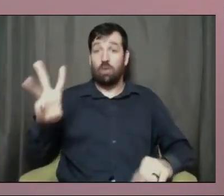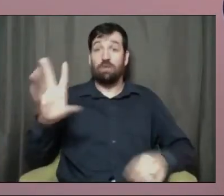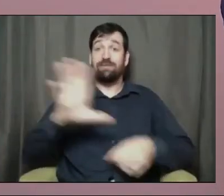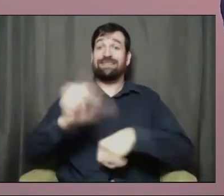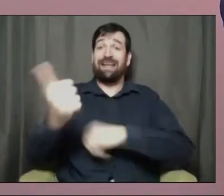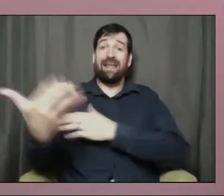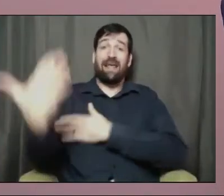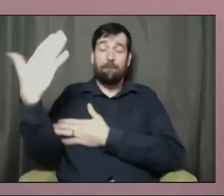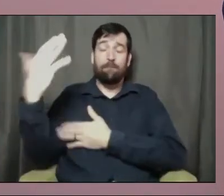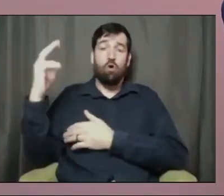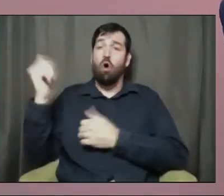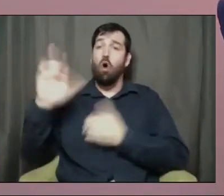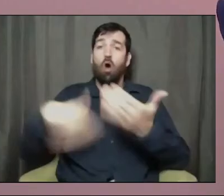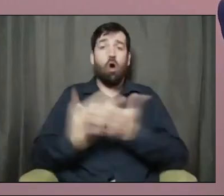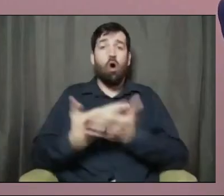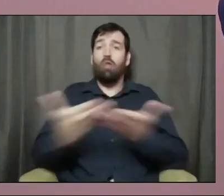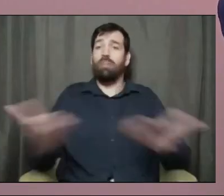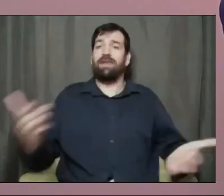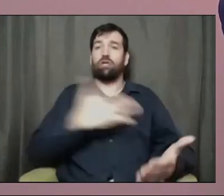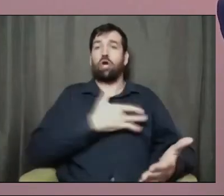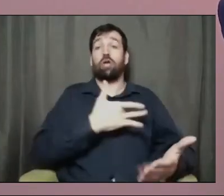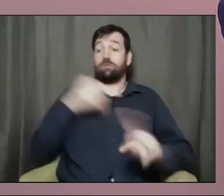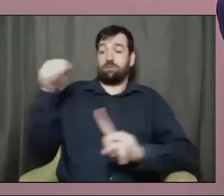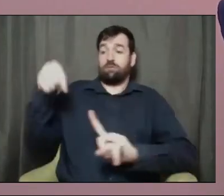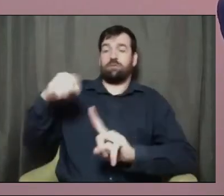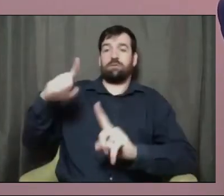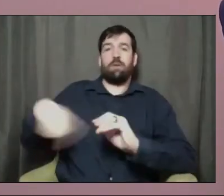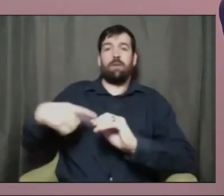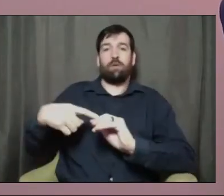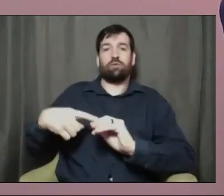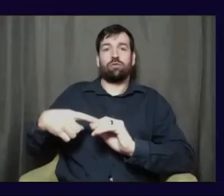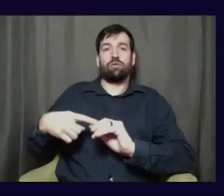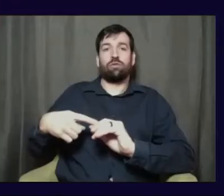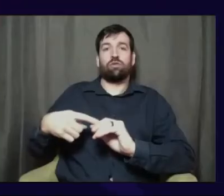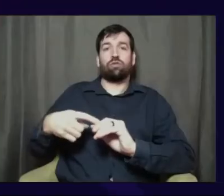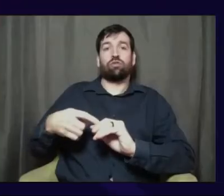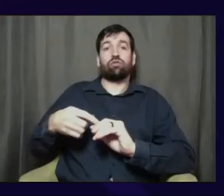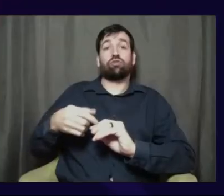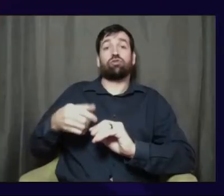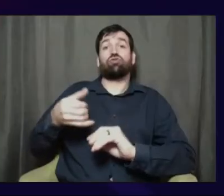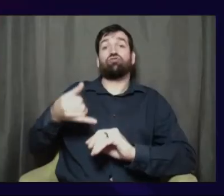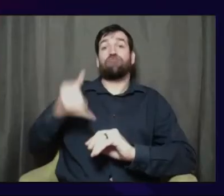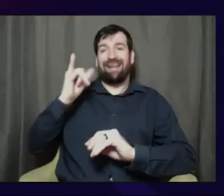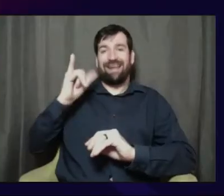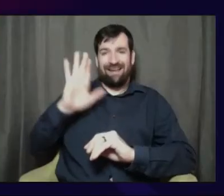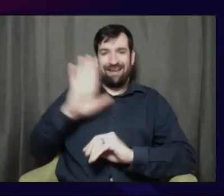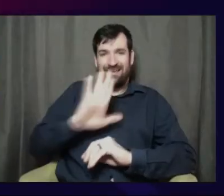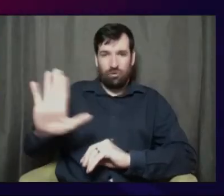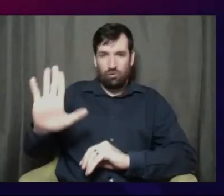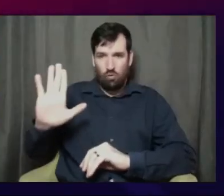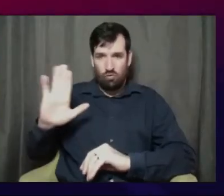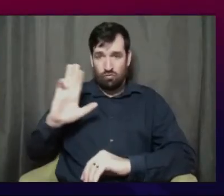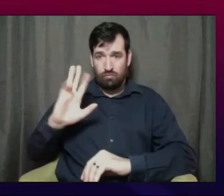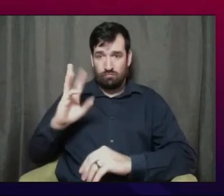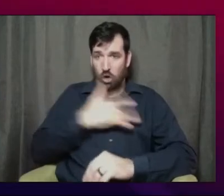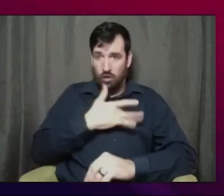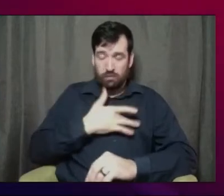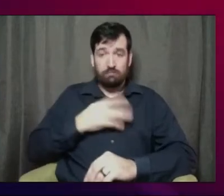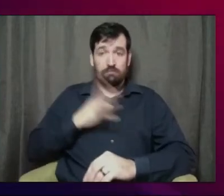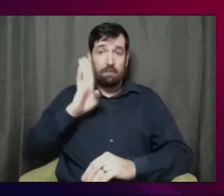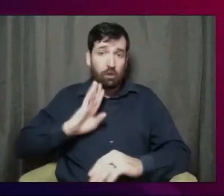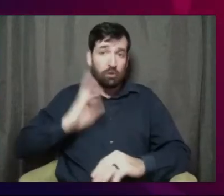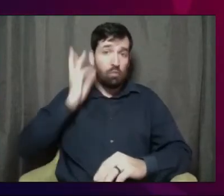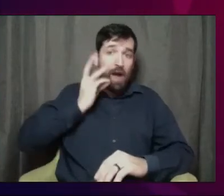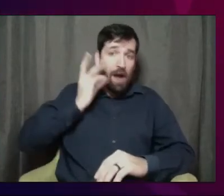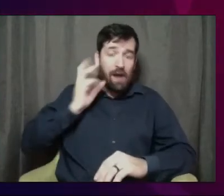Heart. This one is about drinking and your heart. Whether it's a single glass of wine or a beer or a night of heavy